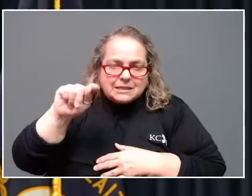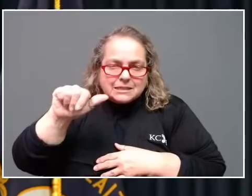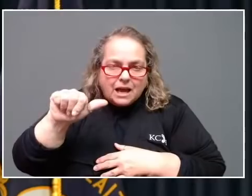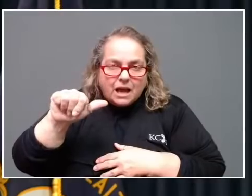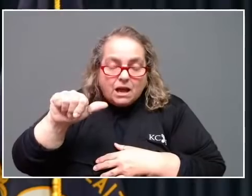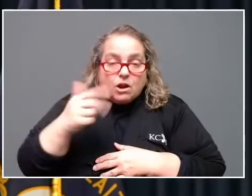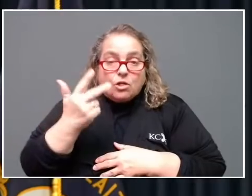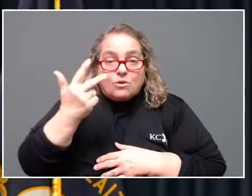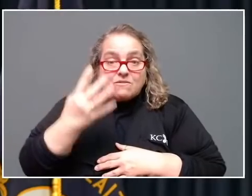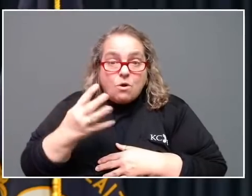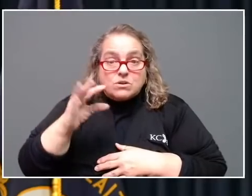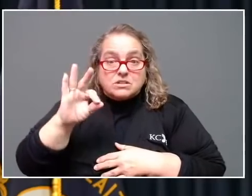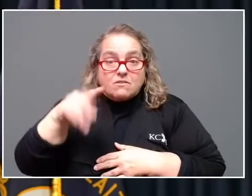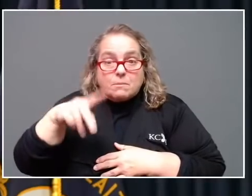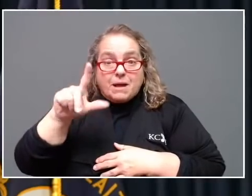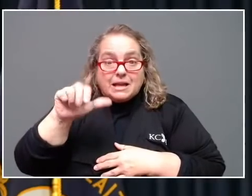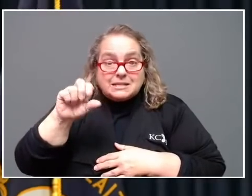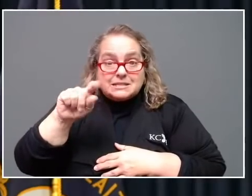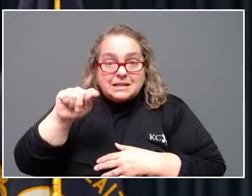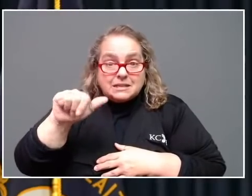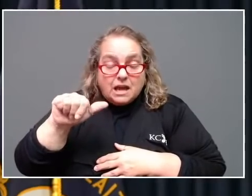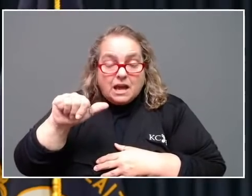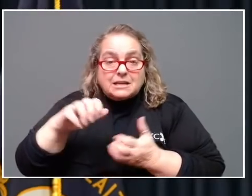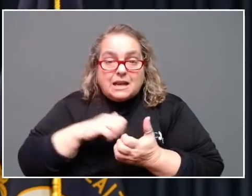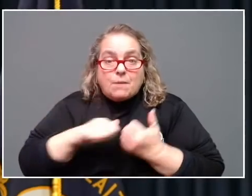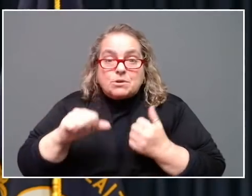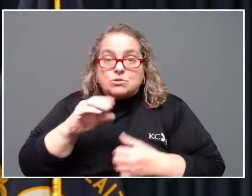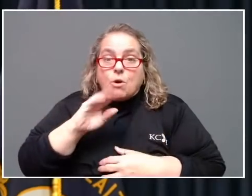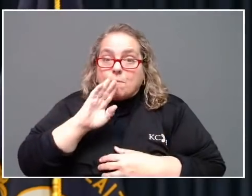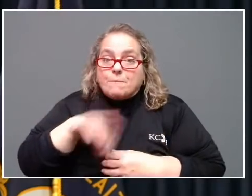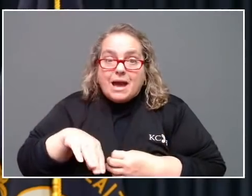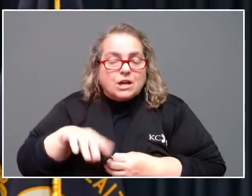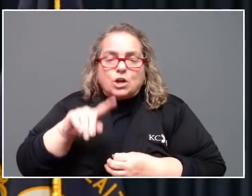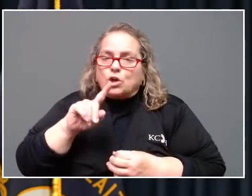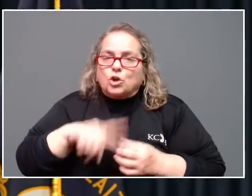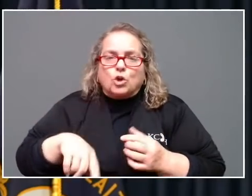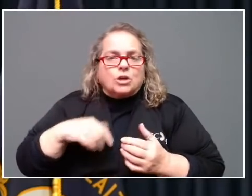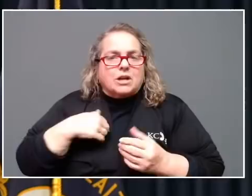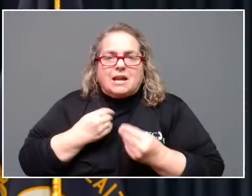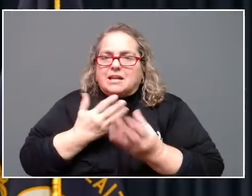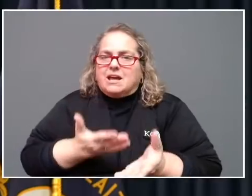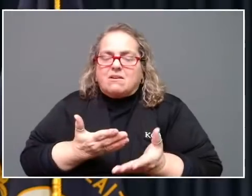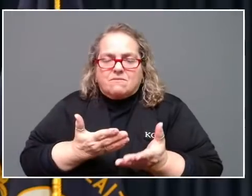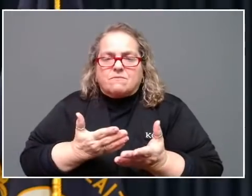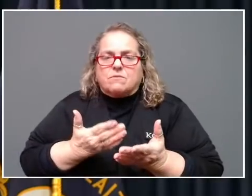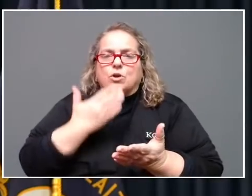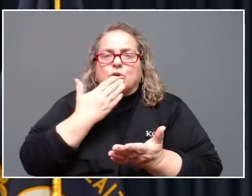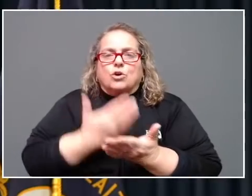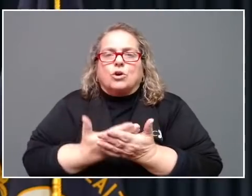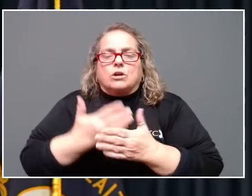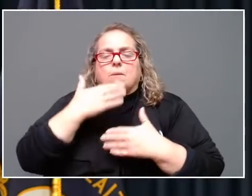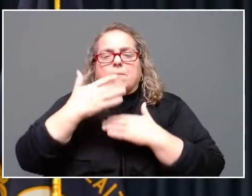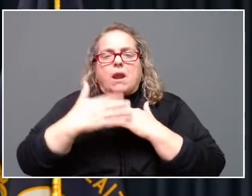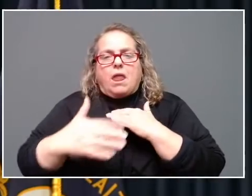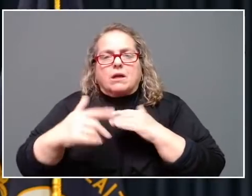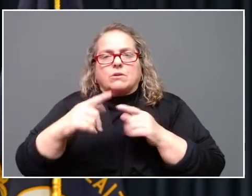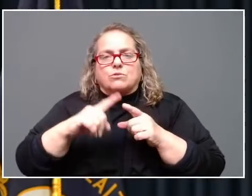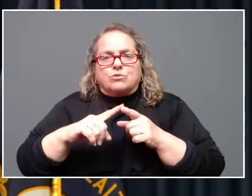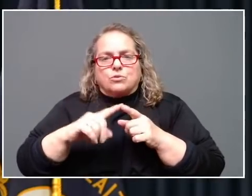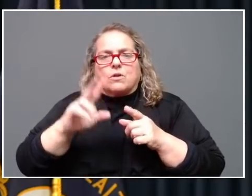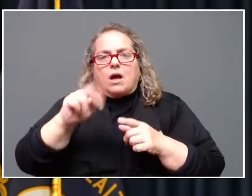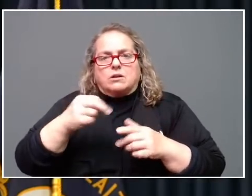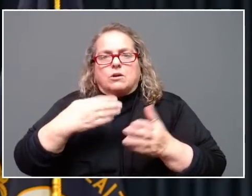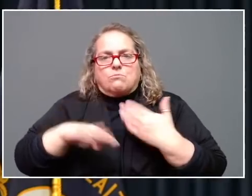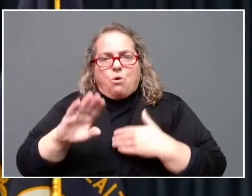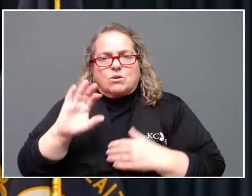was damaged so badly that it couldn't convey adequate blood flow to support the unborn child. And that was the way it